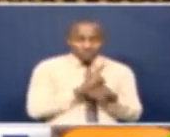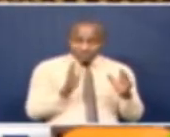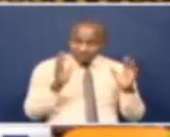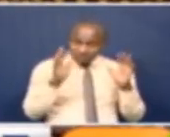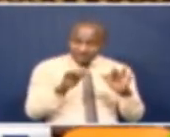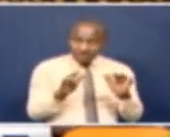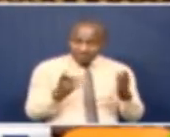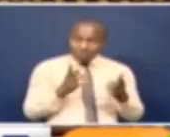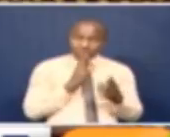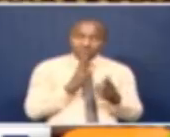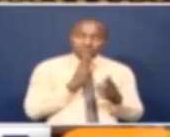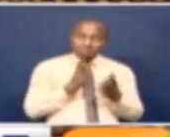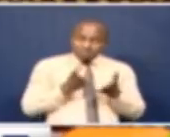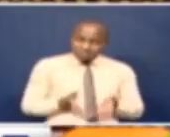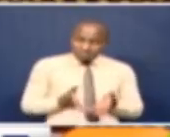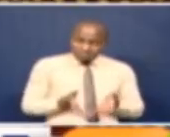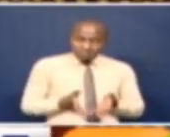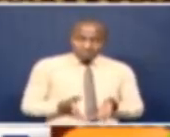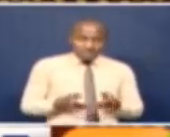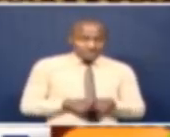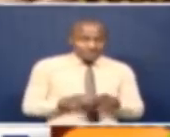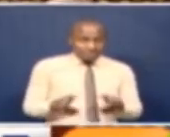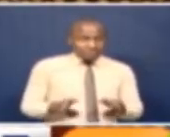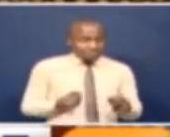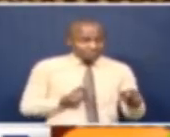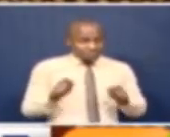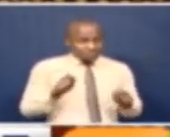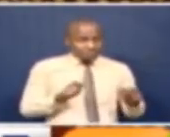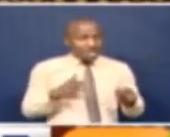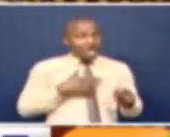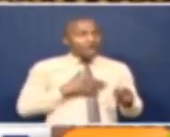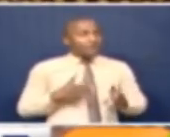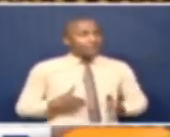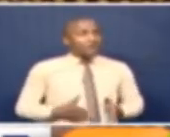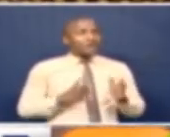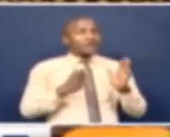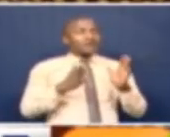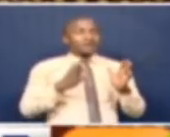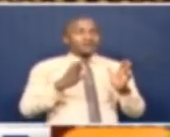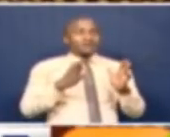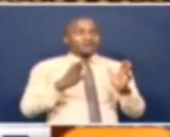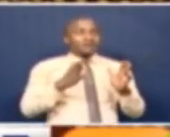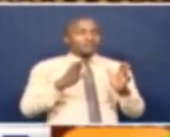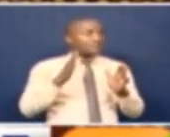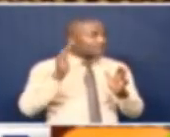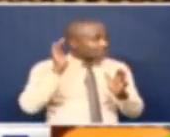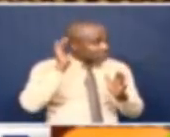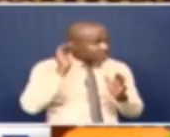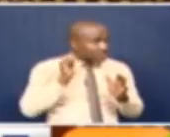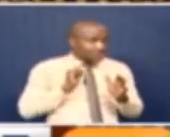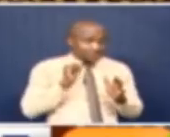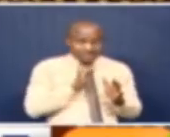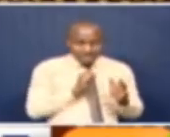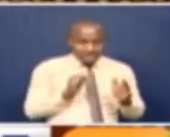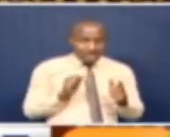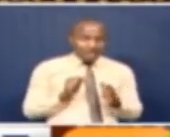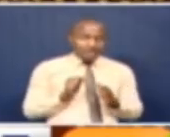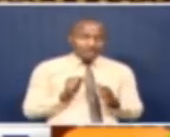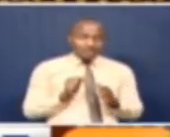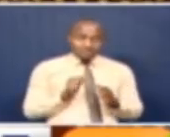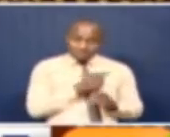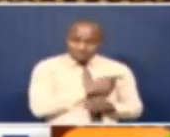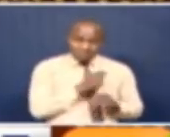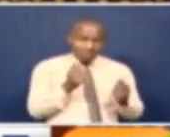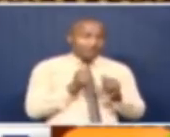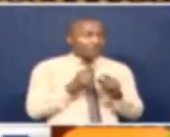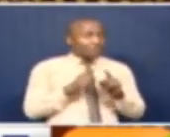shows to mitigate our way out. You know, I had listened to my brother, Senator, but at some point when now you say